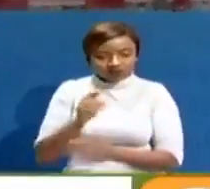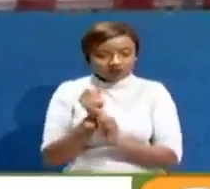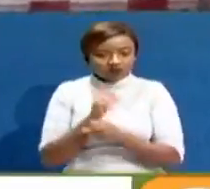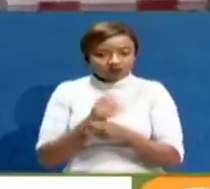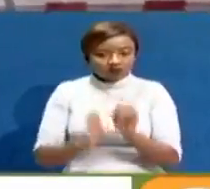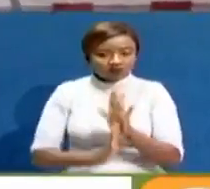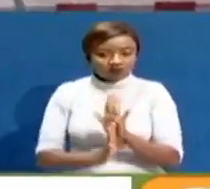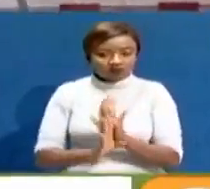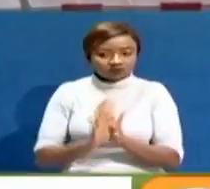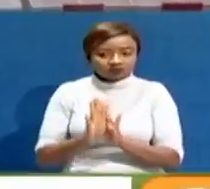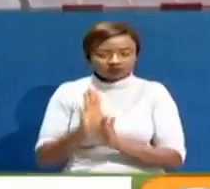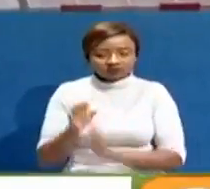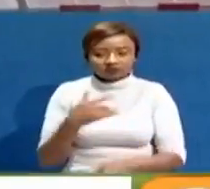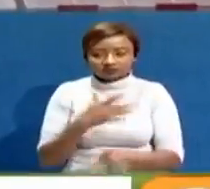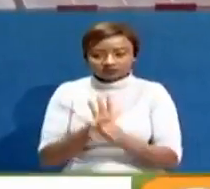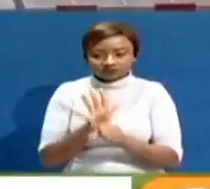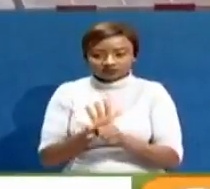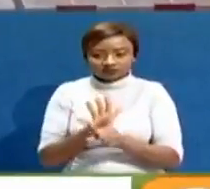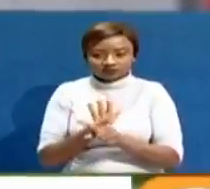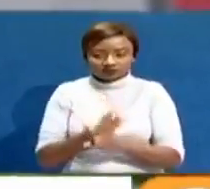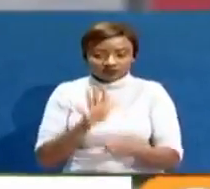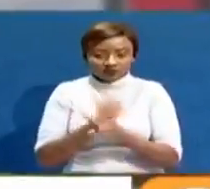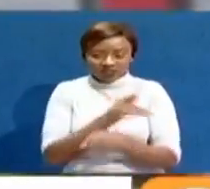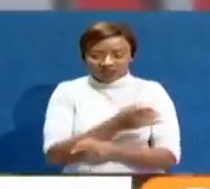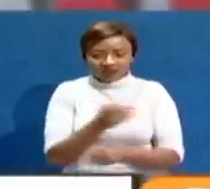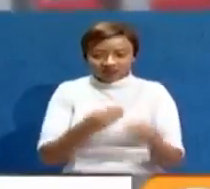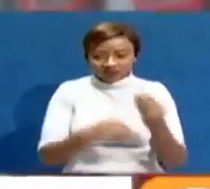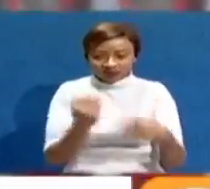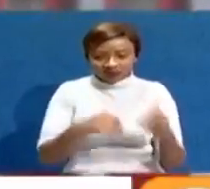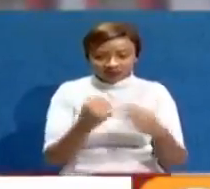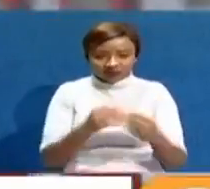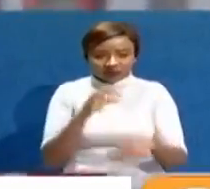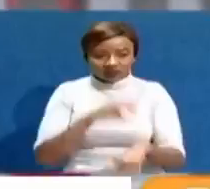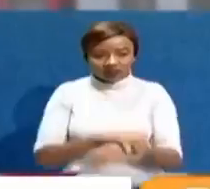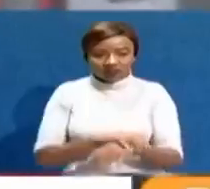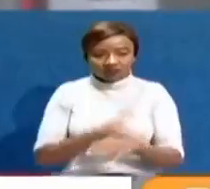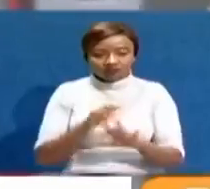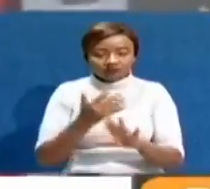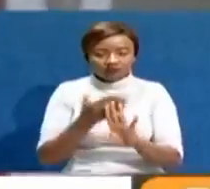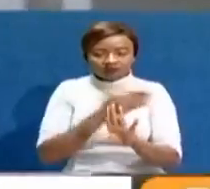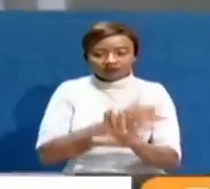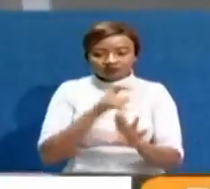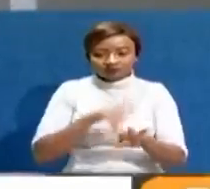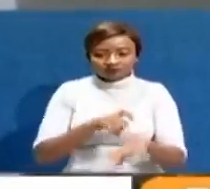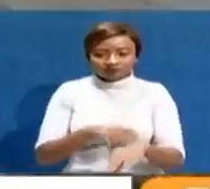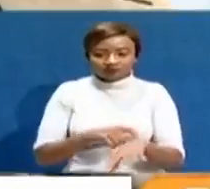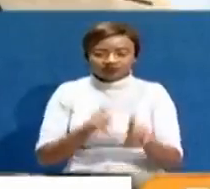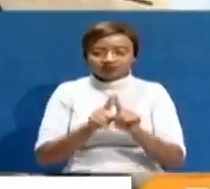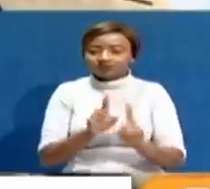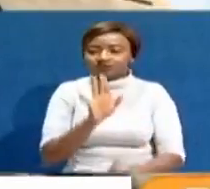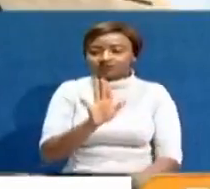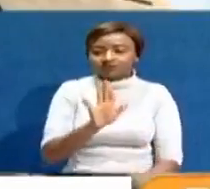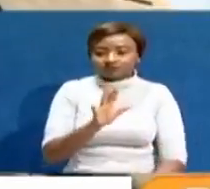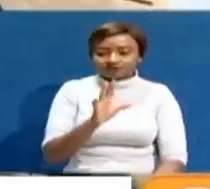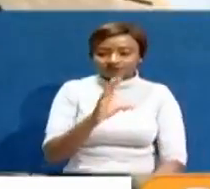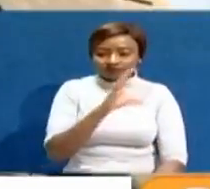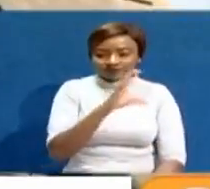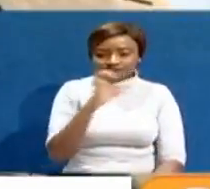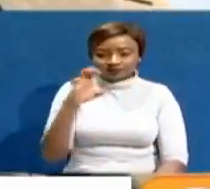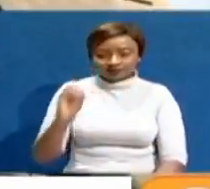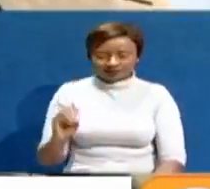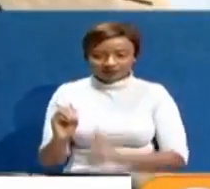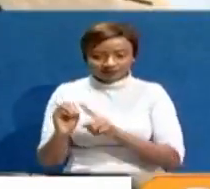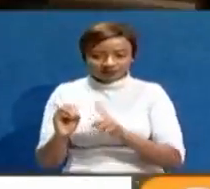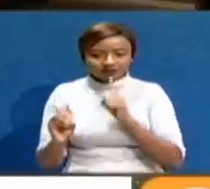most sales in the period being on the already completed units from the previous periods. KBA Chief Executive Officer Habil